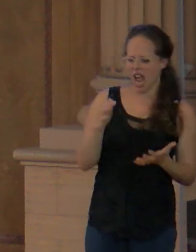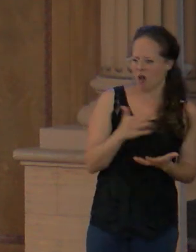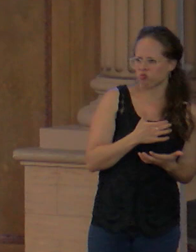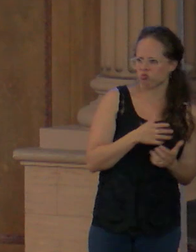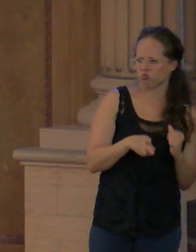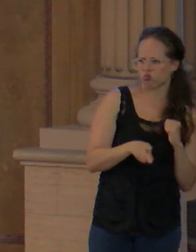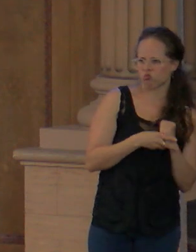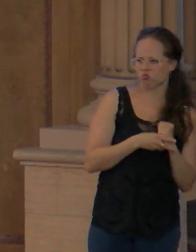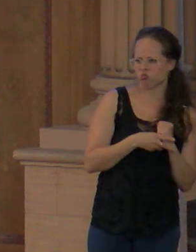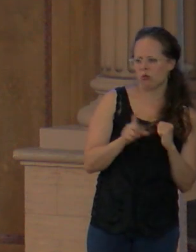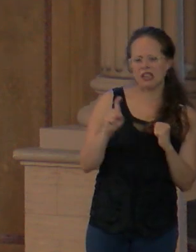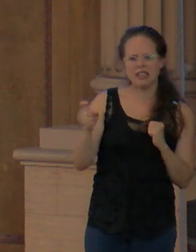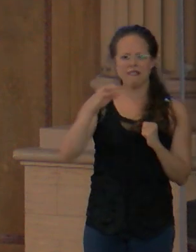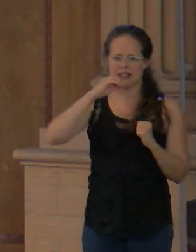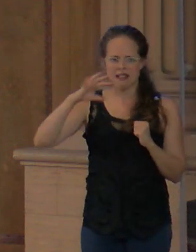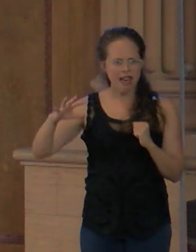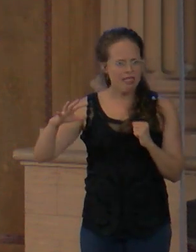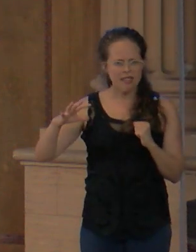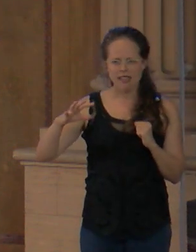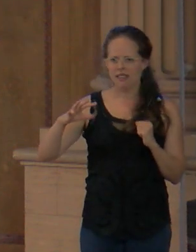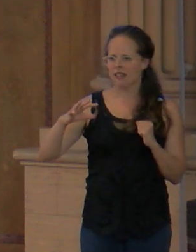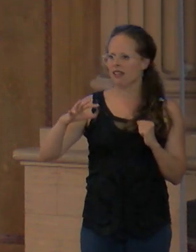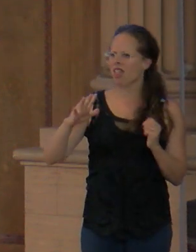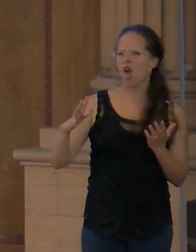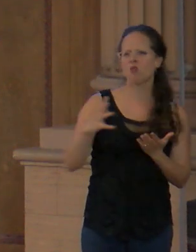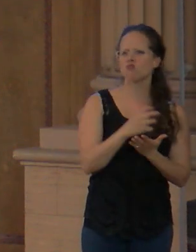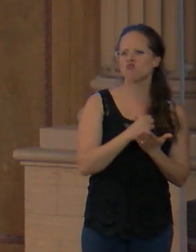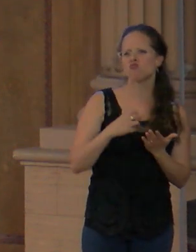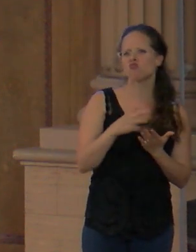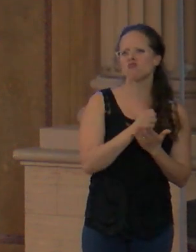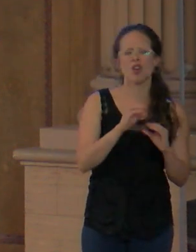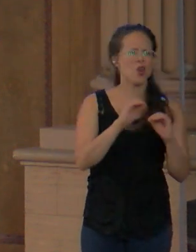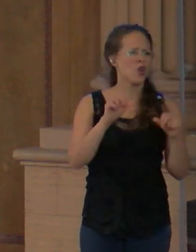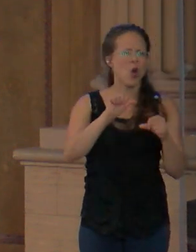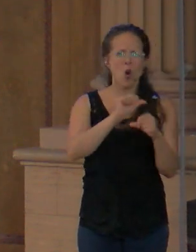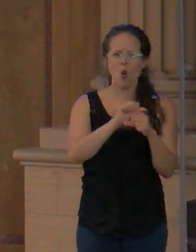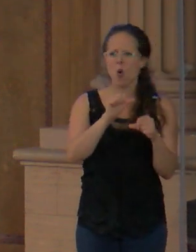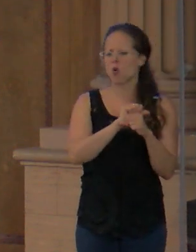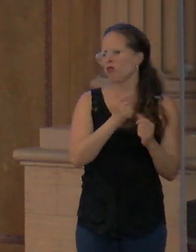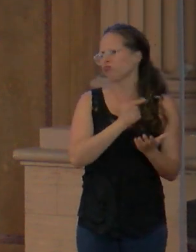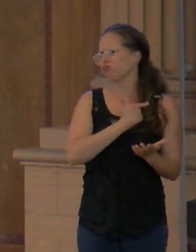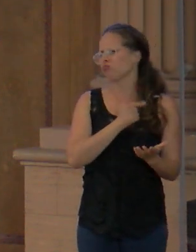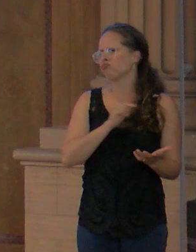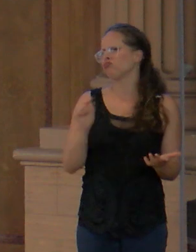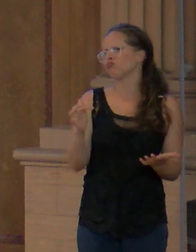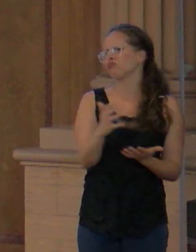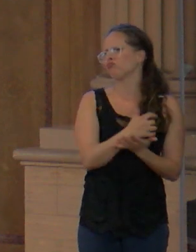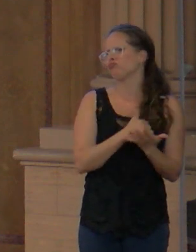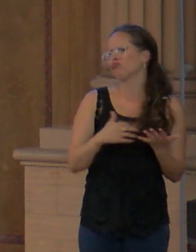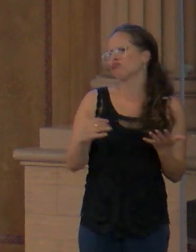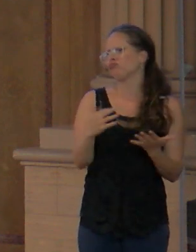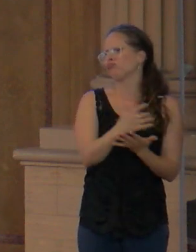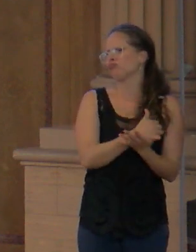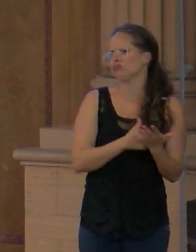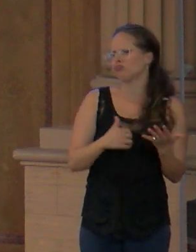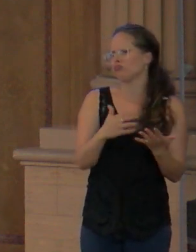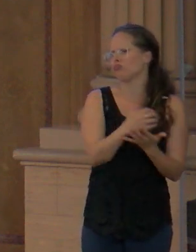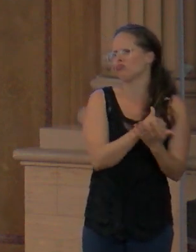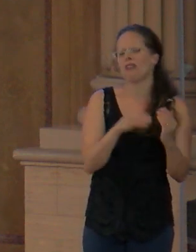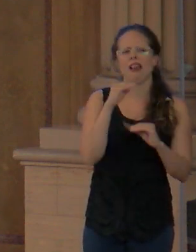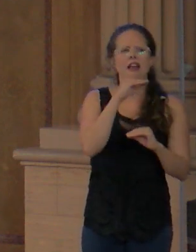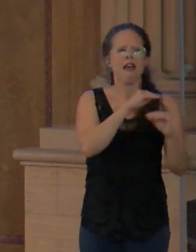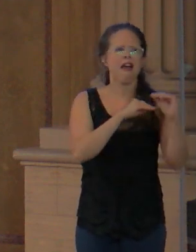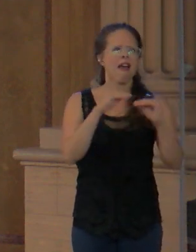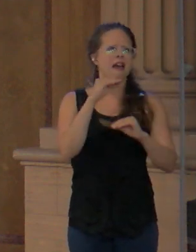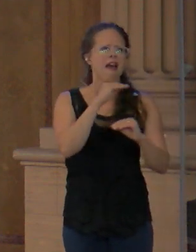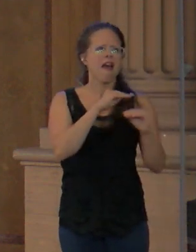consume without working. They get for themselves without contributing. They speak what's not true,